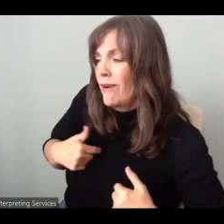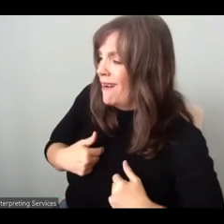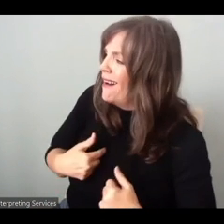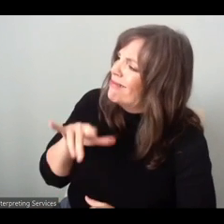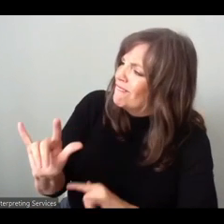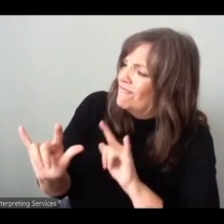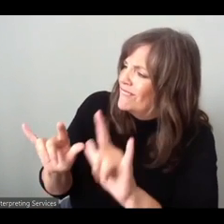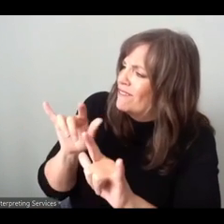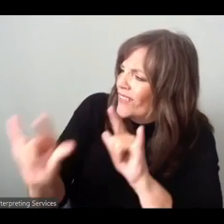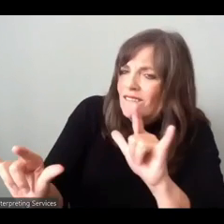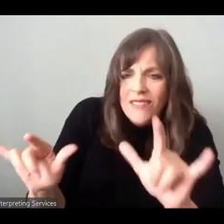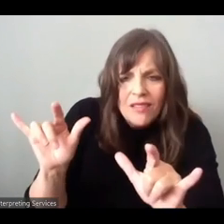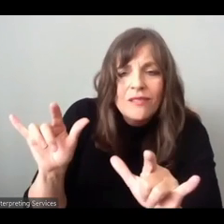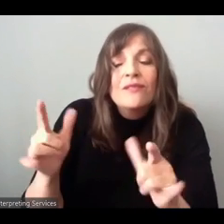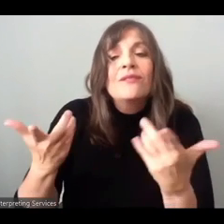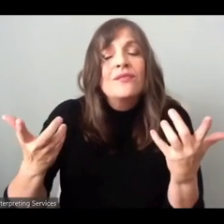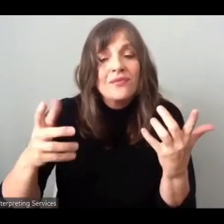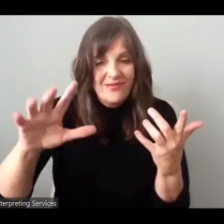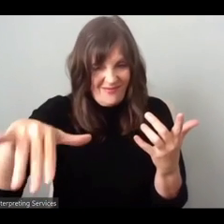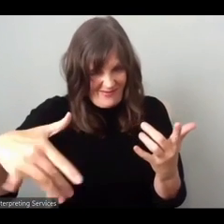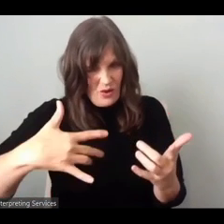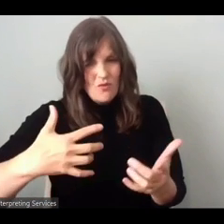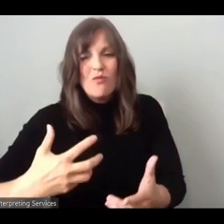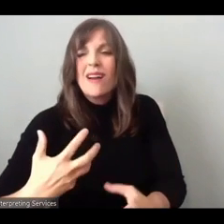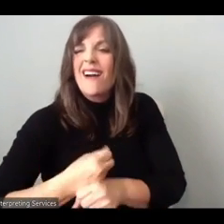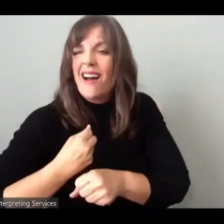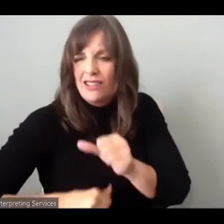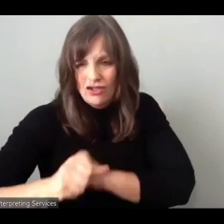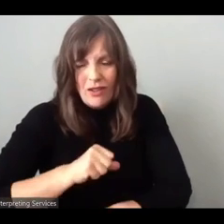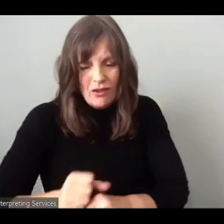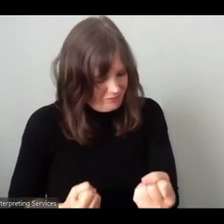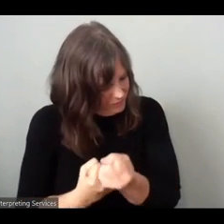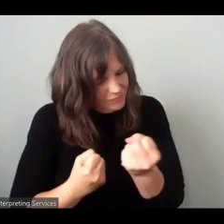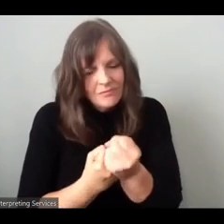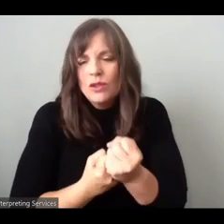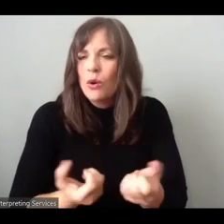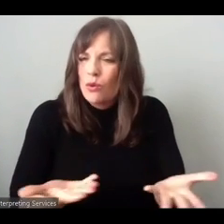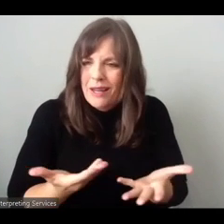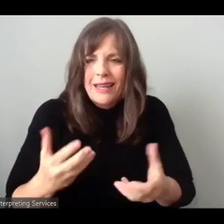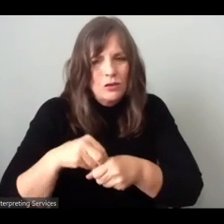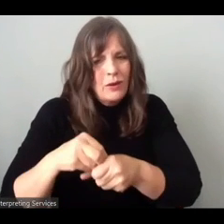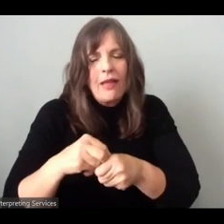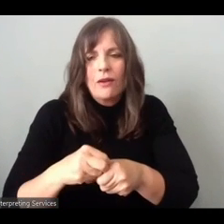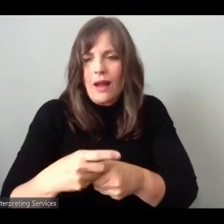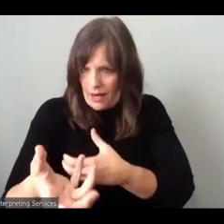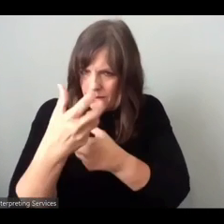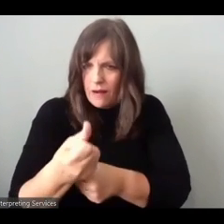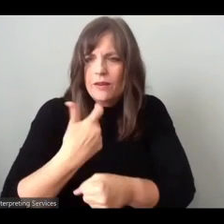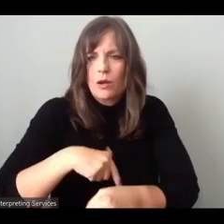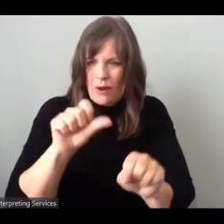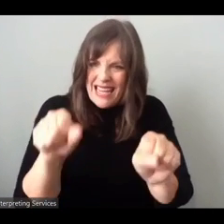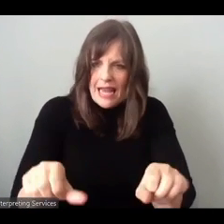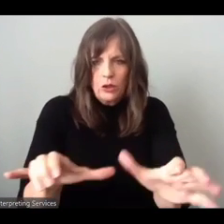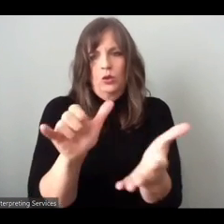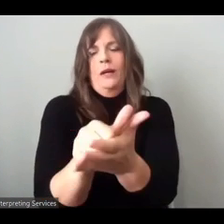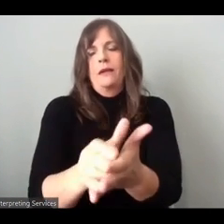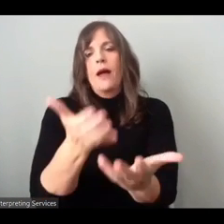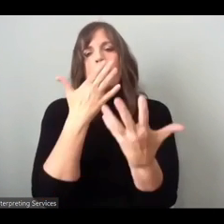And we got each other. We are in this together, and I'm confident that we can do it. Thank you very much.